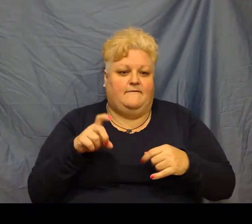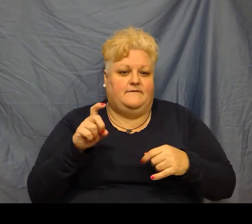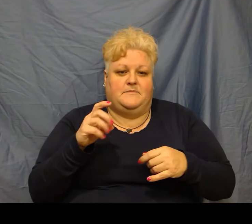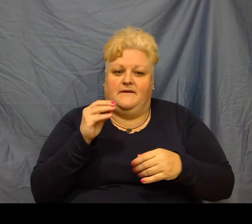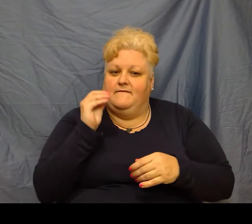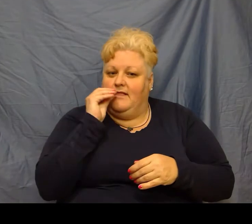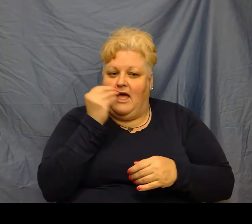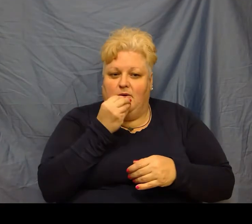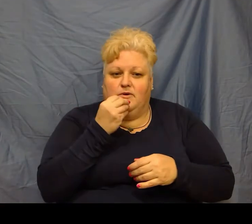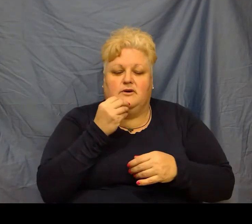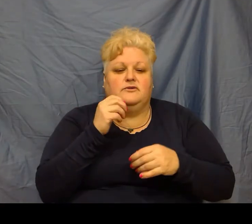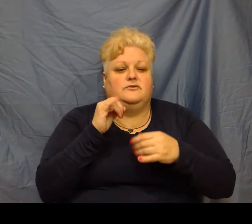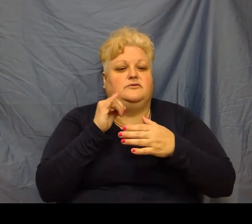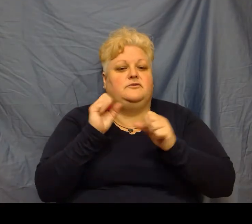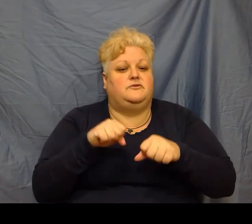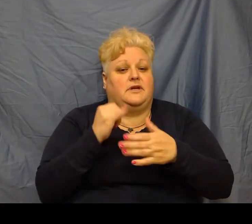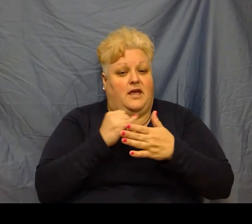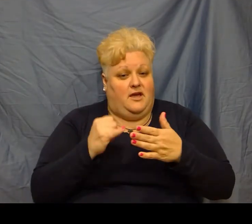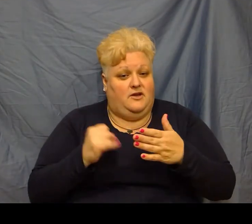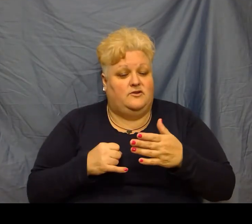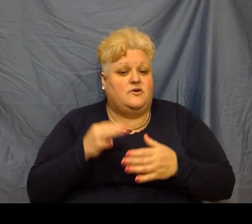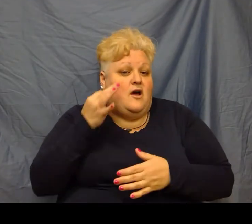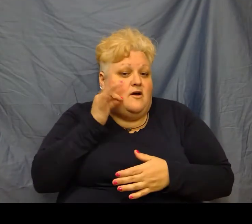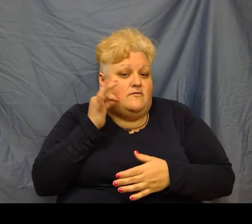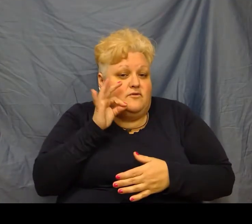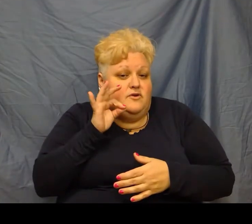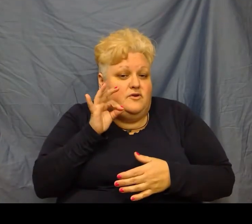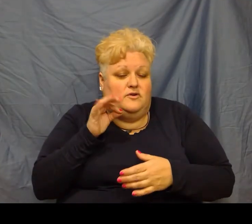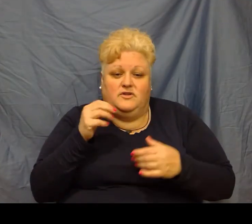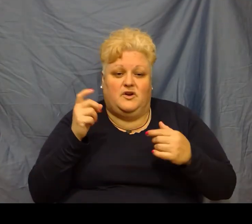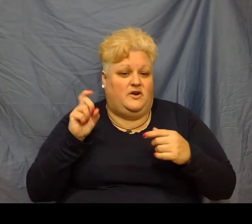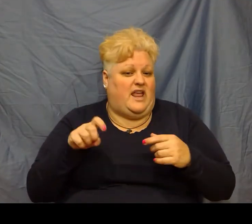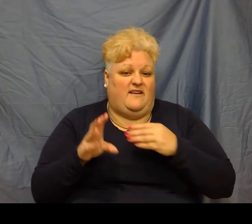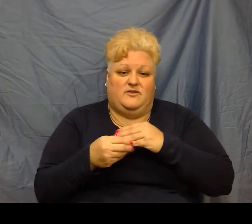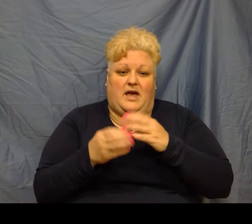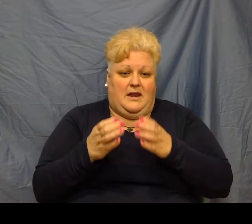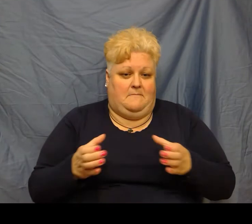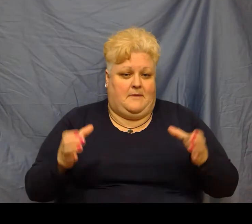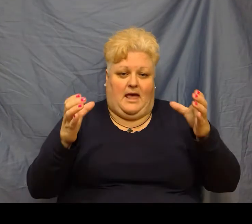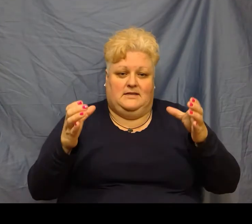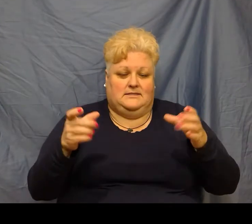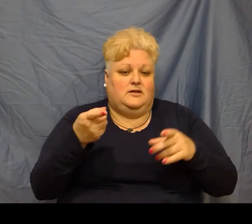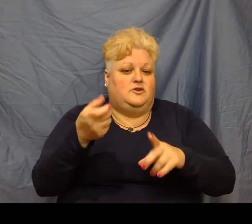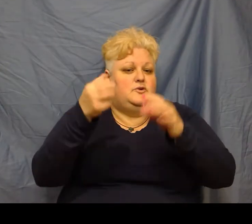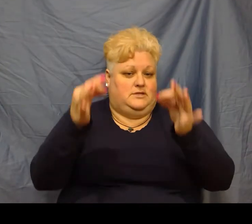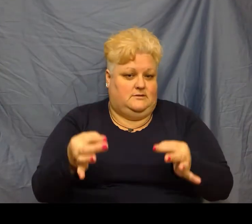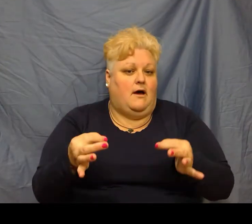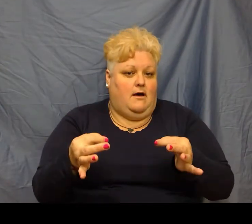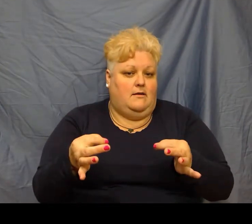flowers either. You could draw fruit. You don't have to put anything on his back. This is totally up to you. These are just the